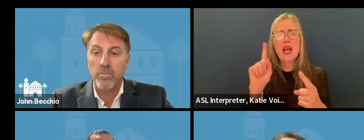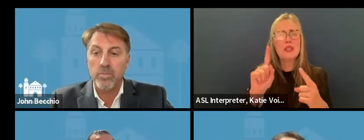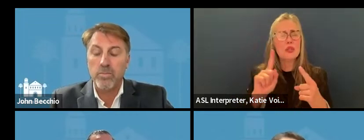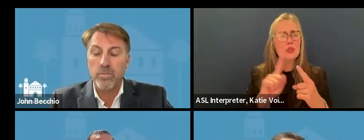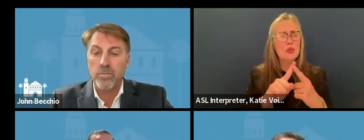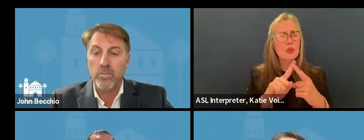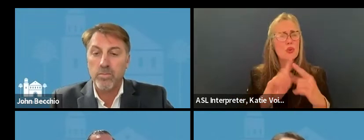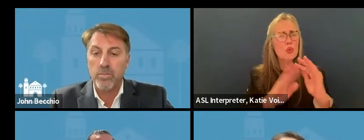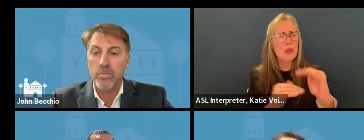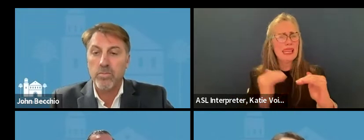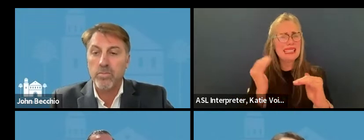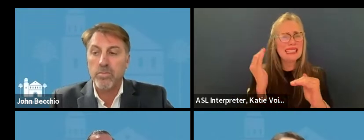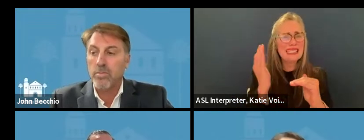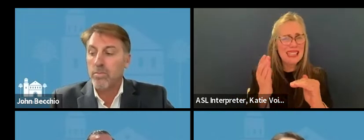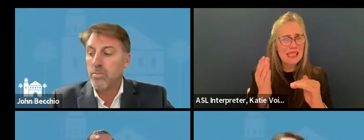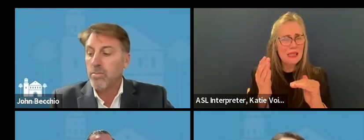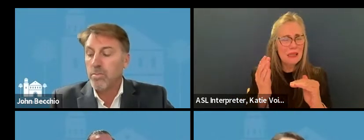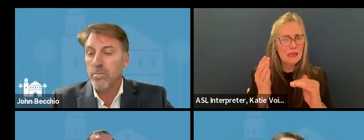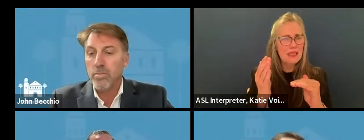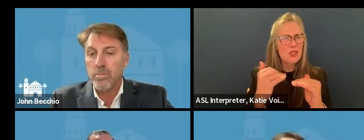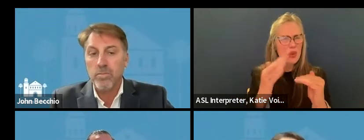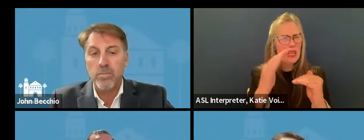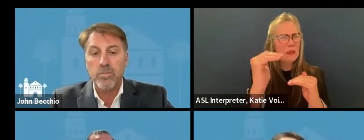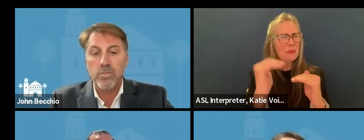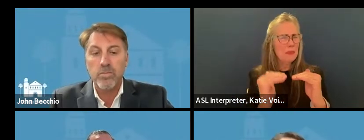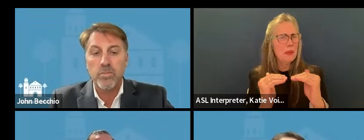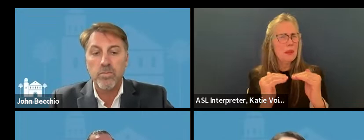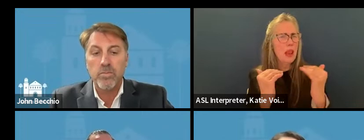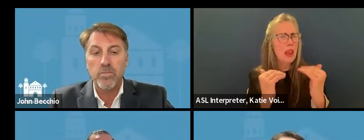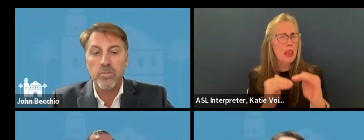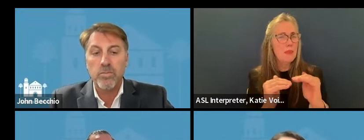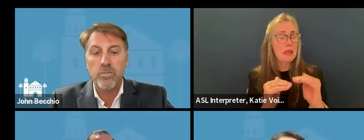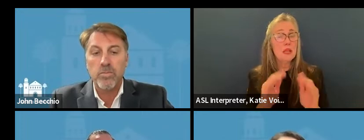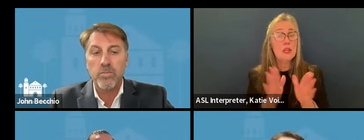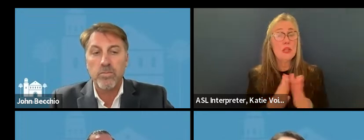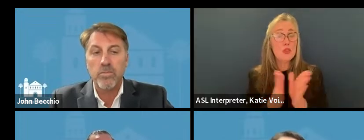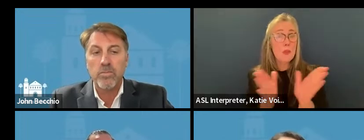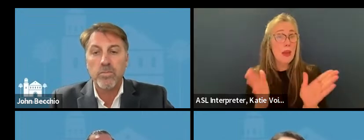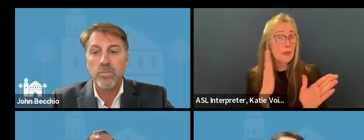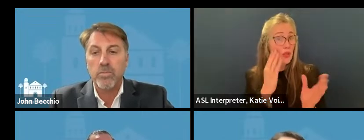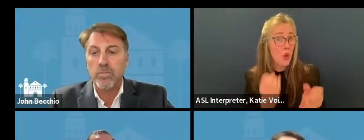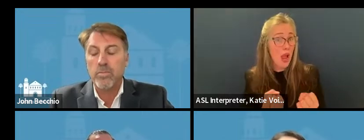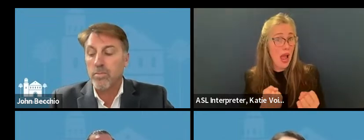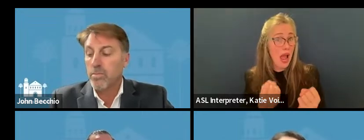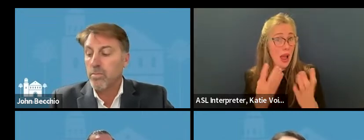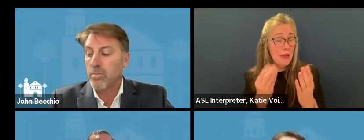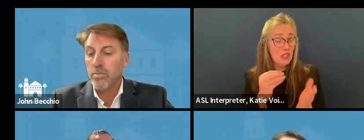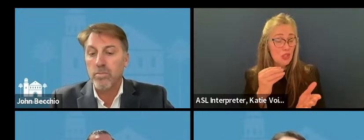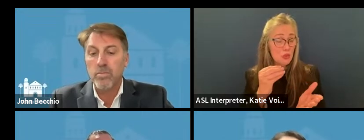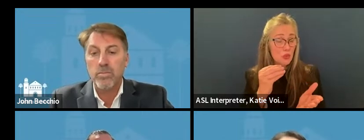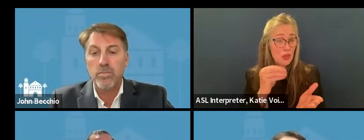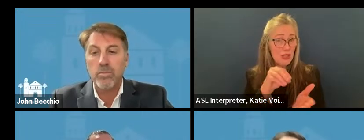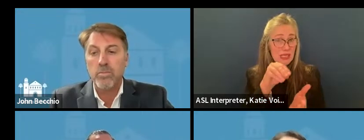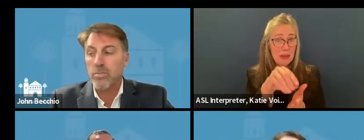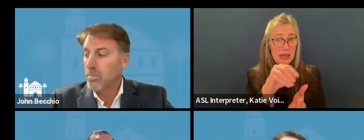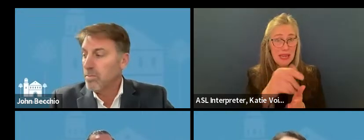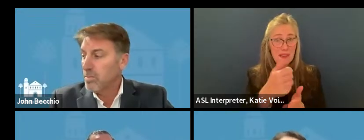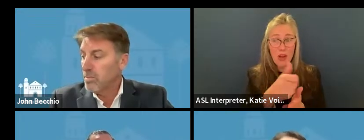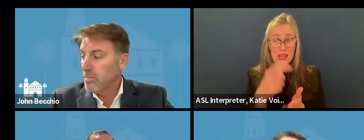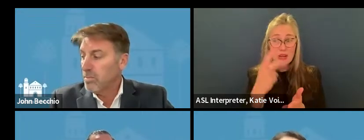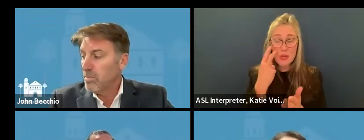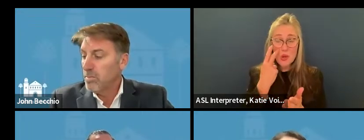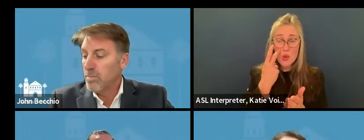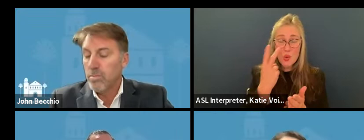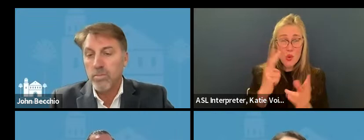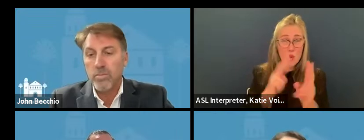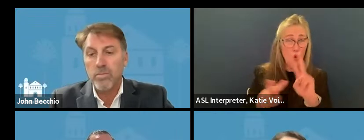terms of that, so that we're clear about that. And it's real clear to the public how much we're spending. It's clear to anyone who's looking at those budgets. Because the other